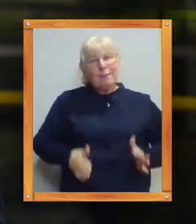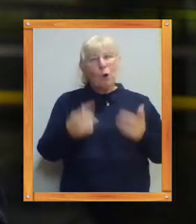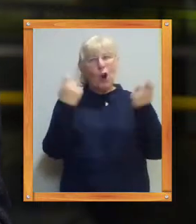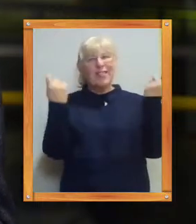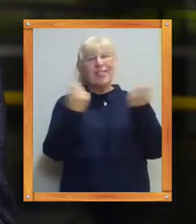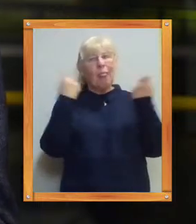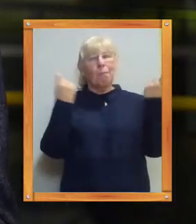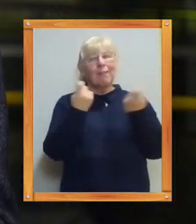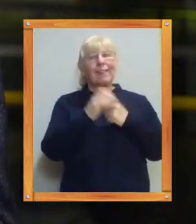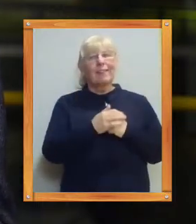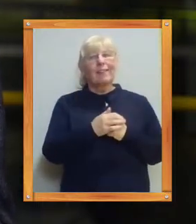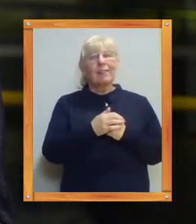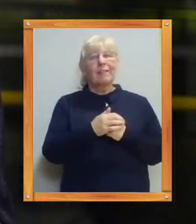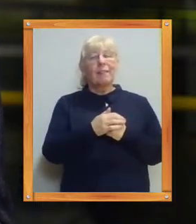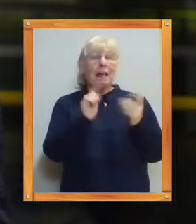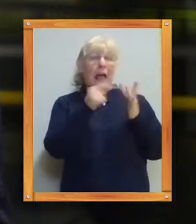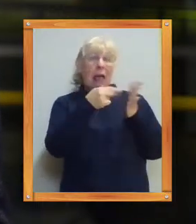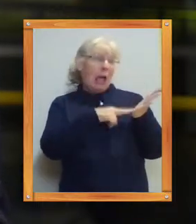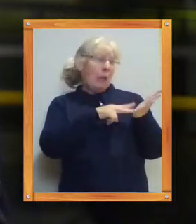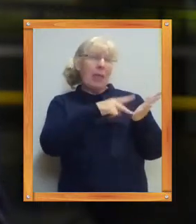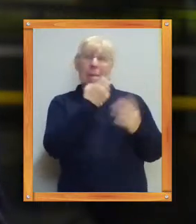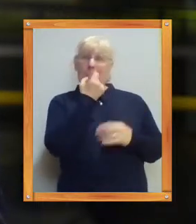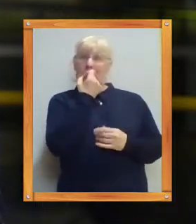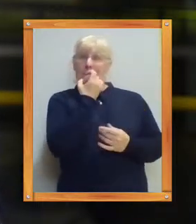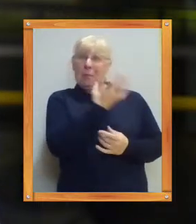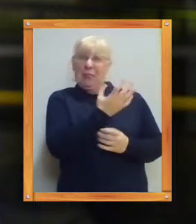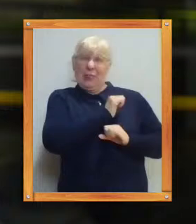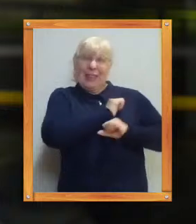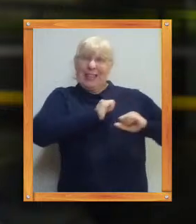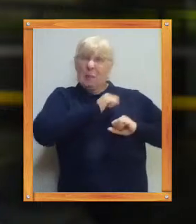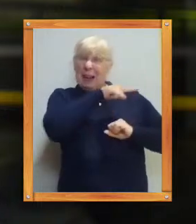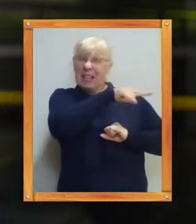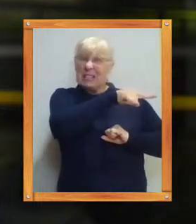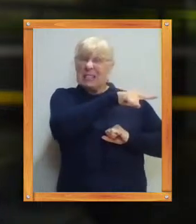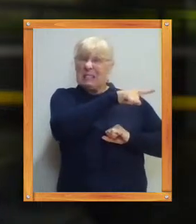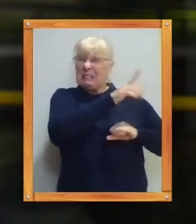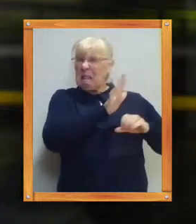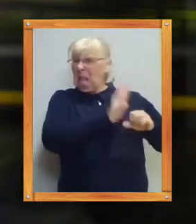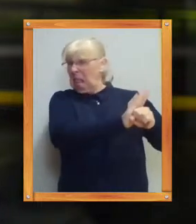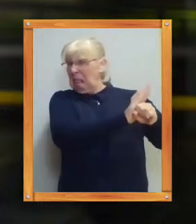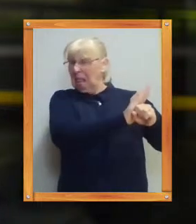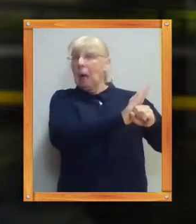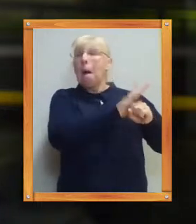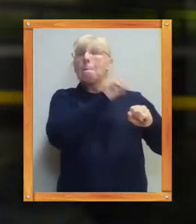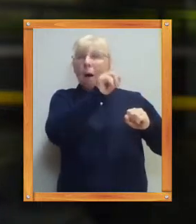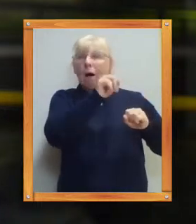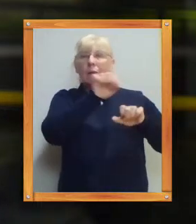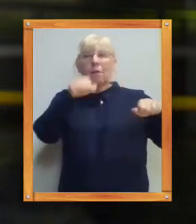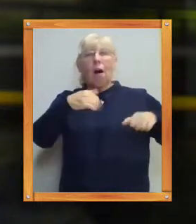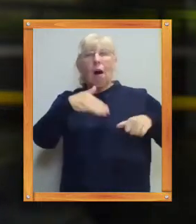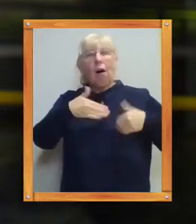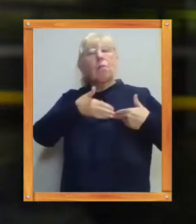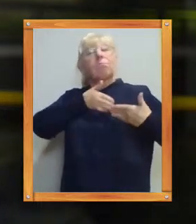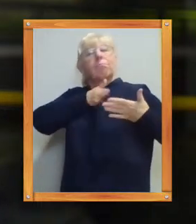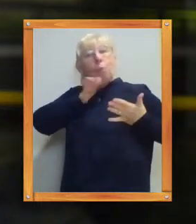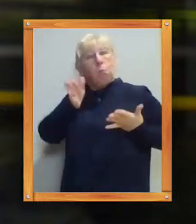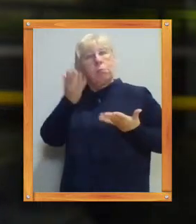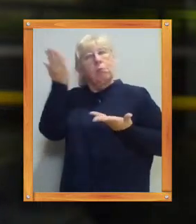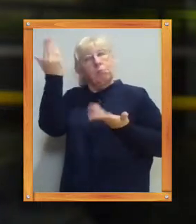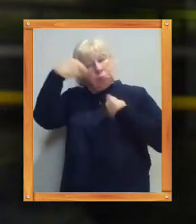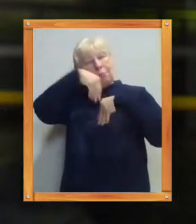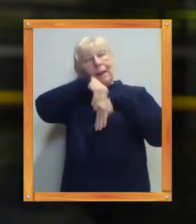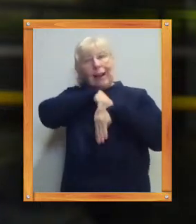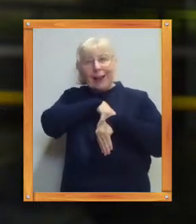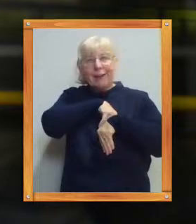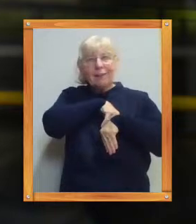was no room for him in the inn, may we find a home for him in our hearts, not just in the festive season, but throughout